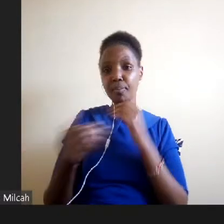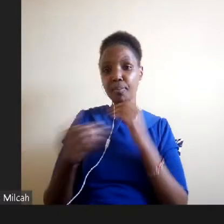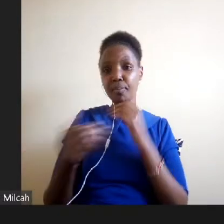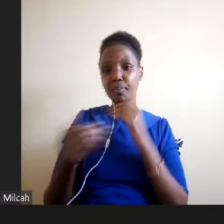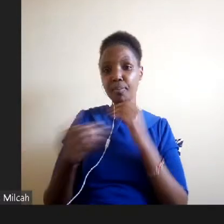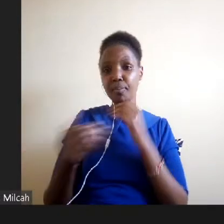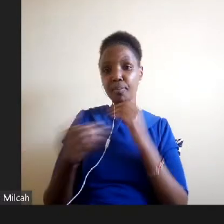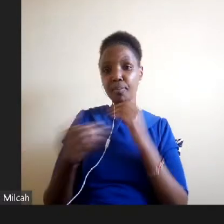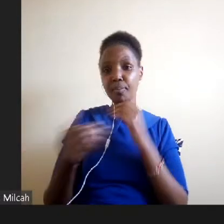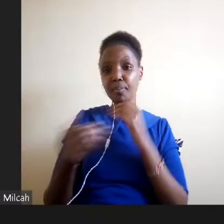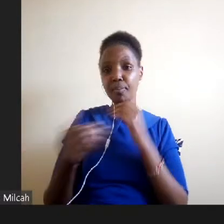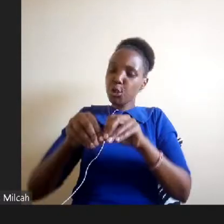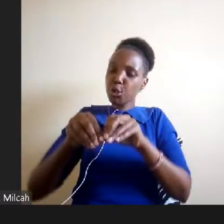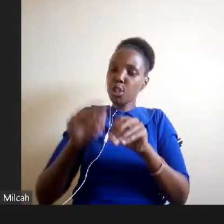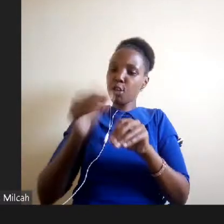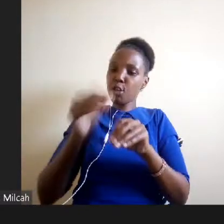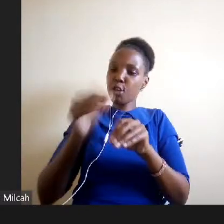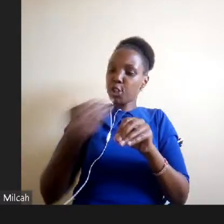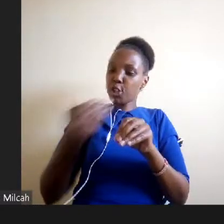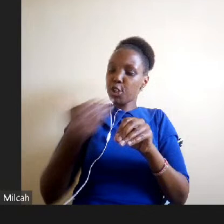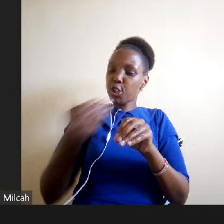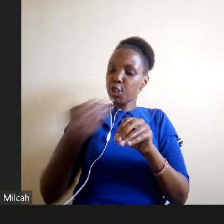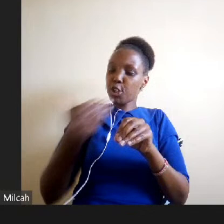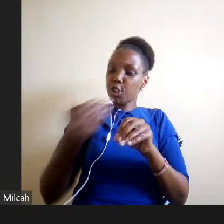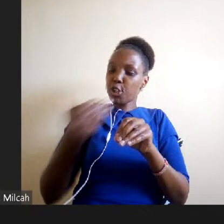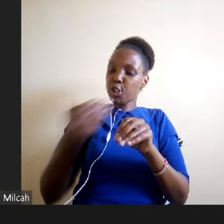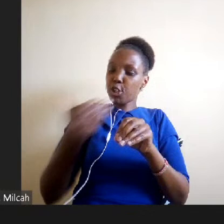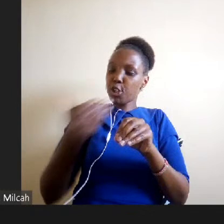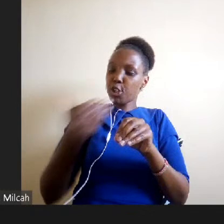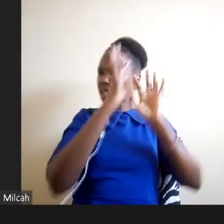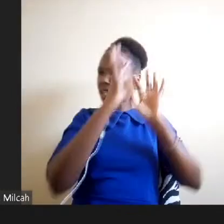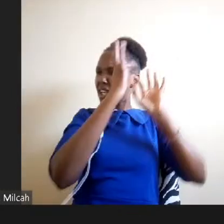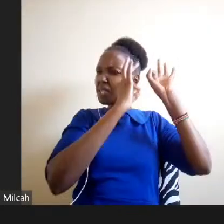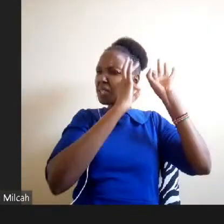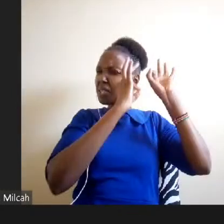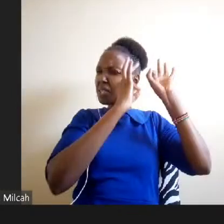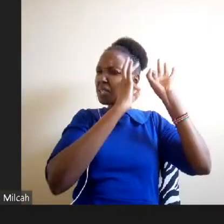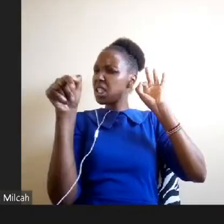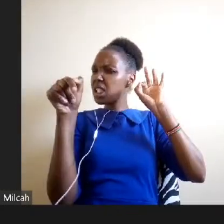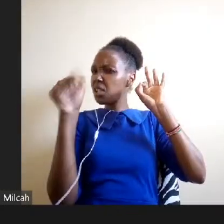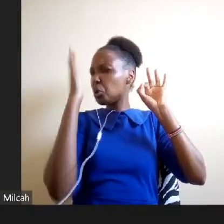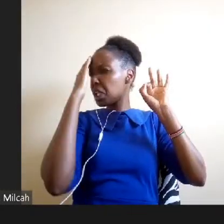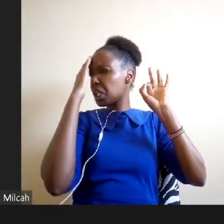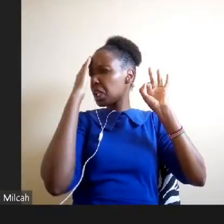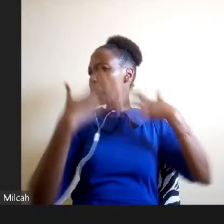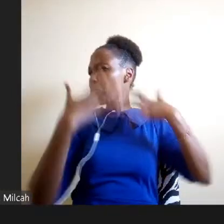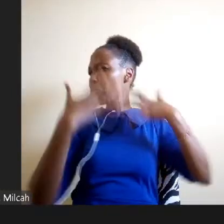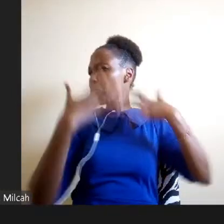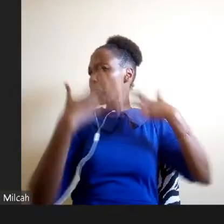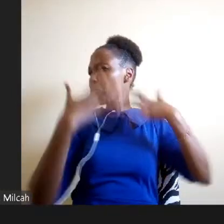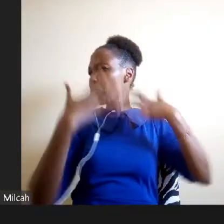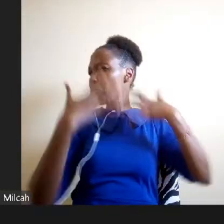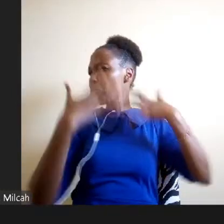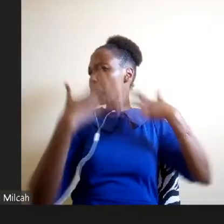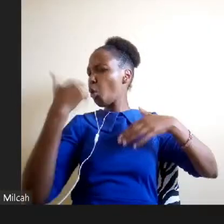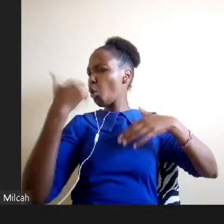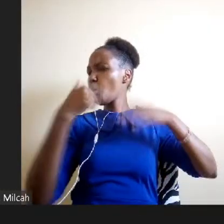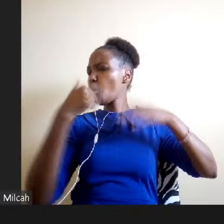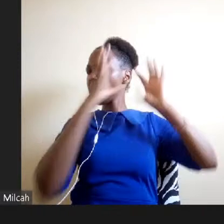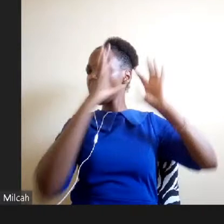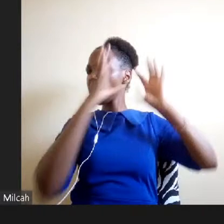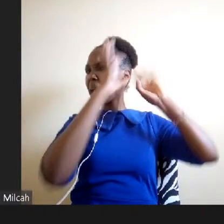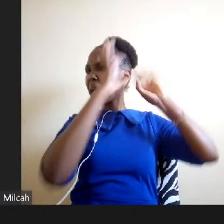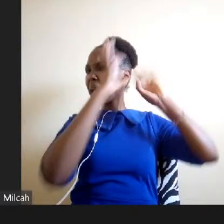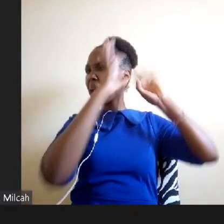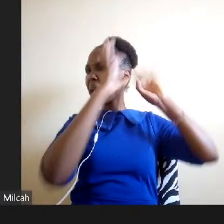shoes and trying to see if they have experienced this, or they know people who have experienced such kind of